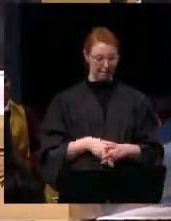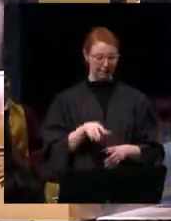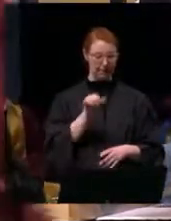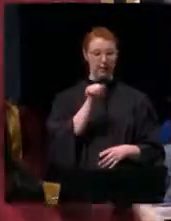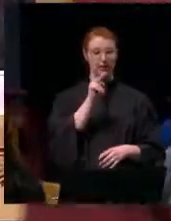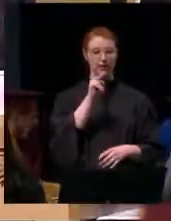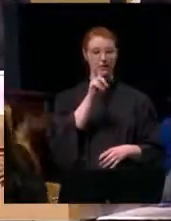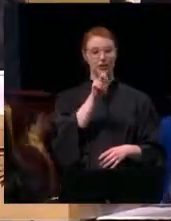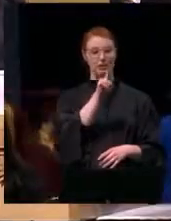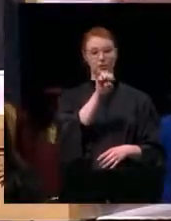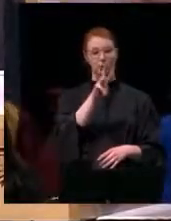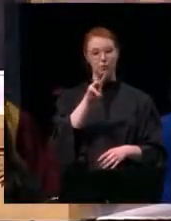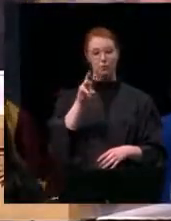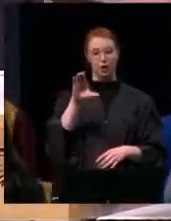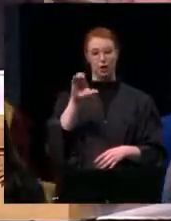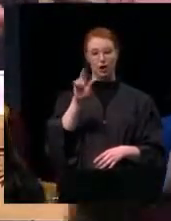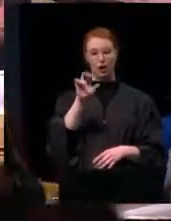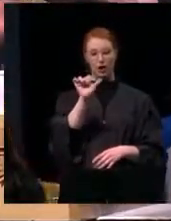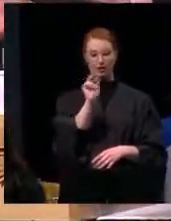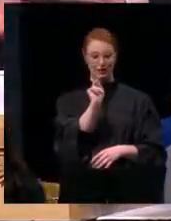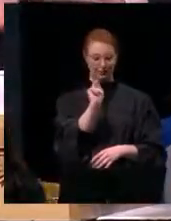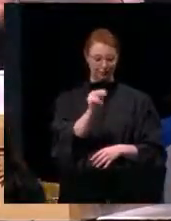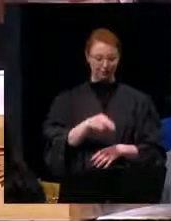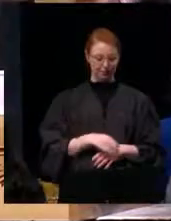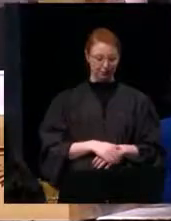Andrew Carlson.